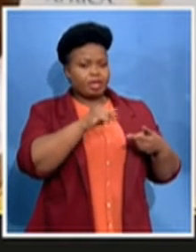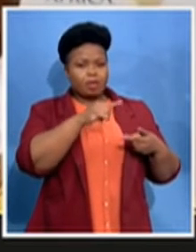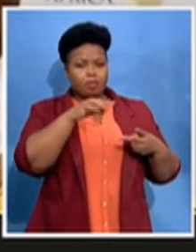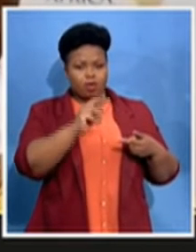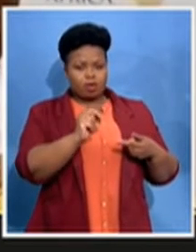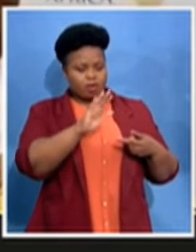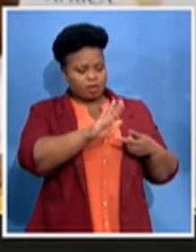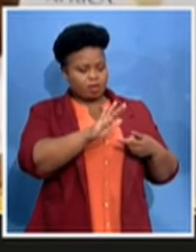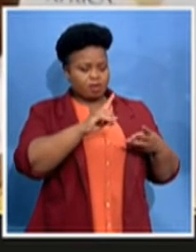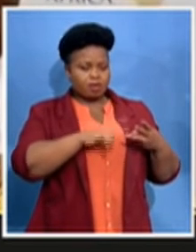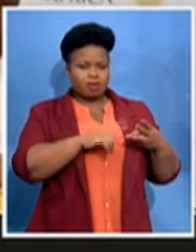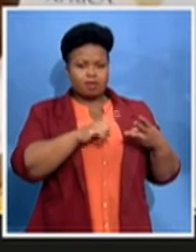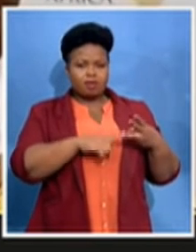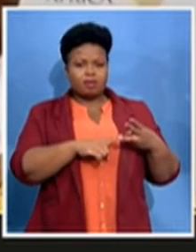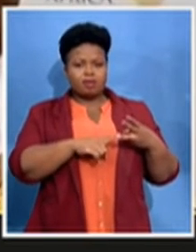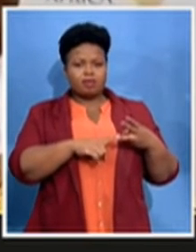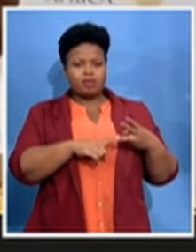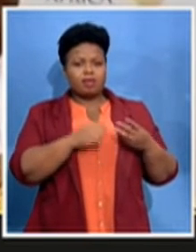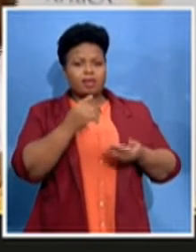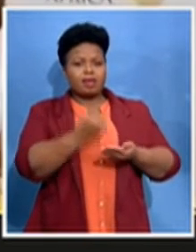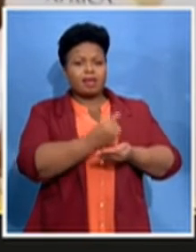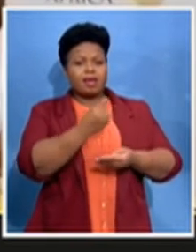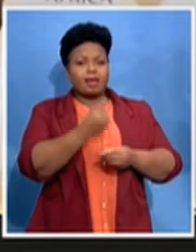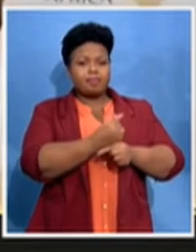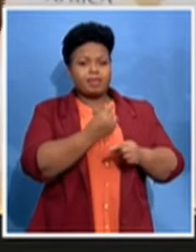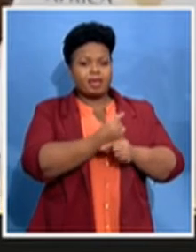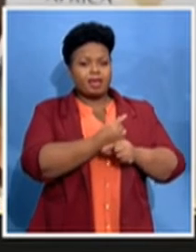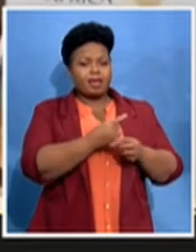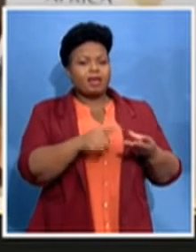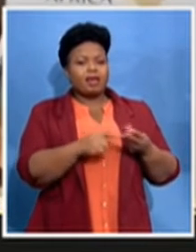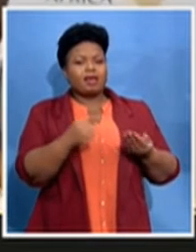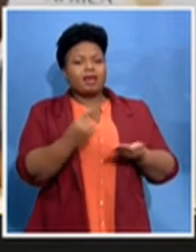Gambia, Ghana, Morocco, Nigeria, and Senegal,